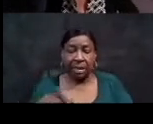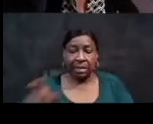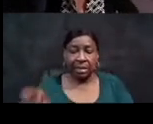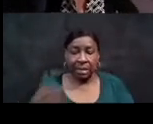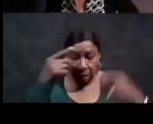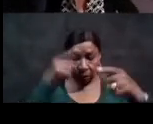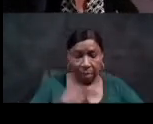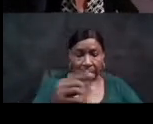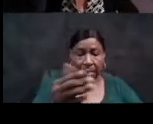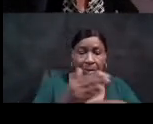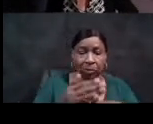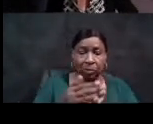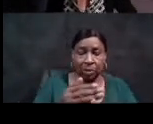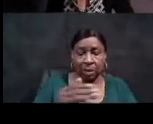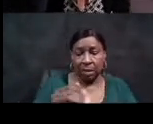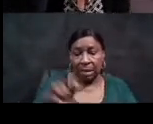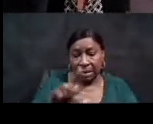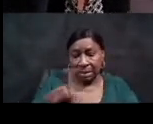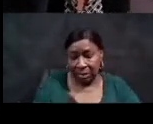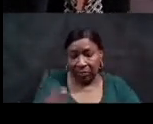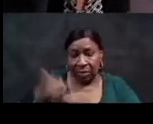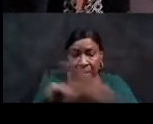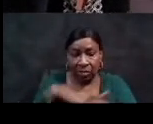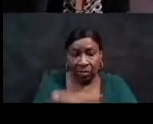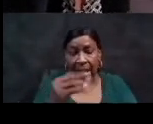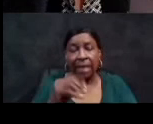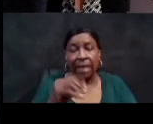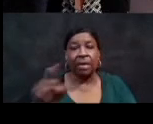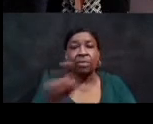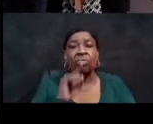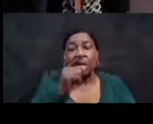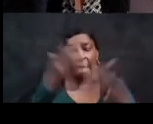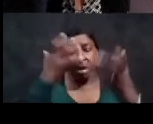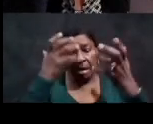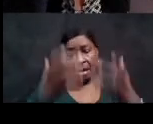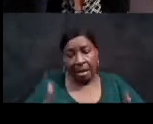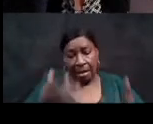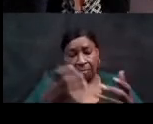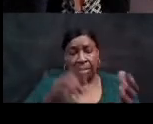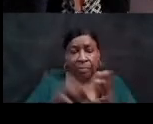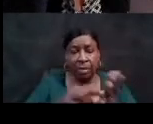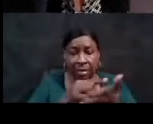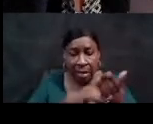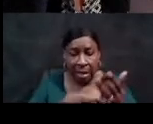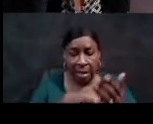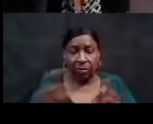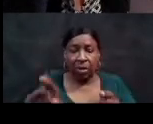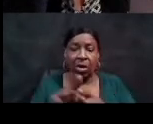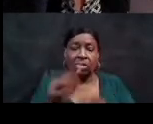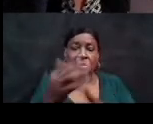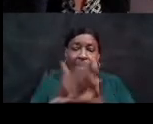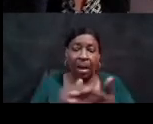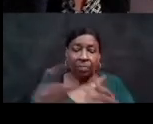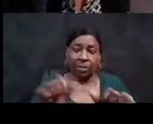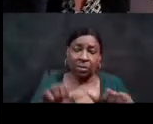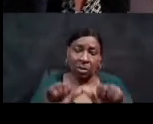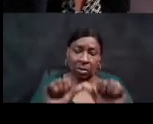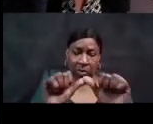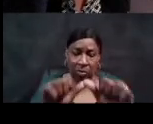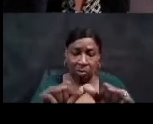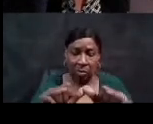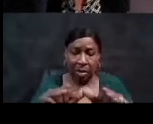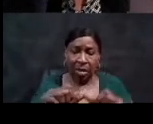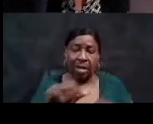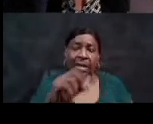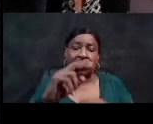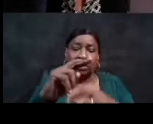Libya, and they've been heavily criticized. But they are, I think, also a part of this ongoing transnational